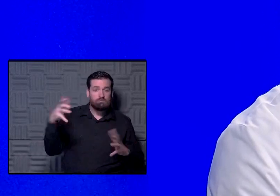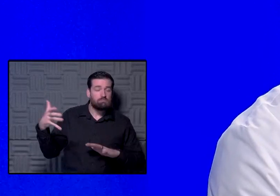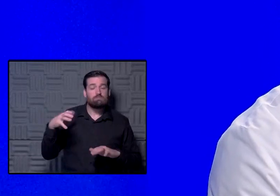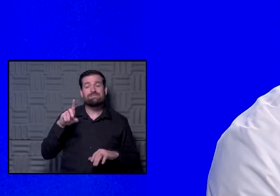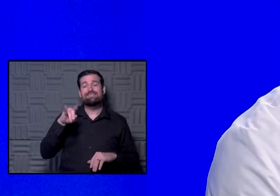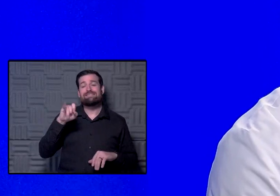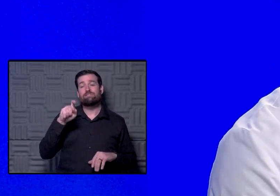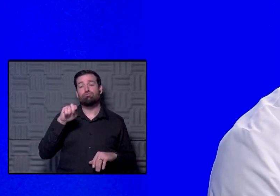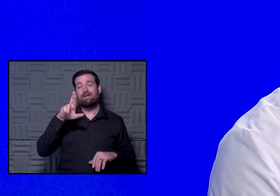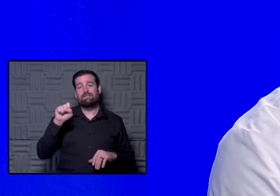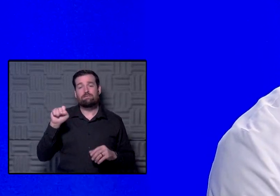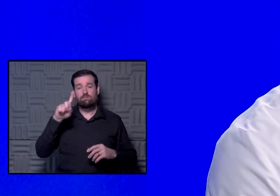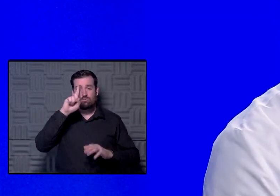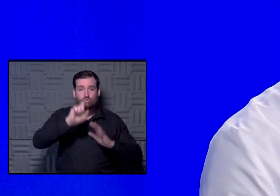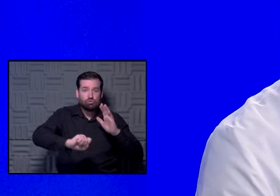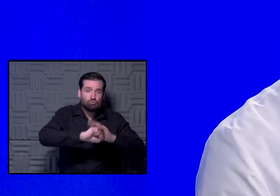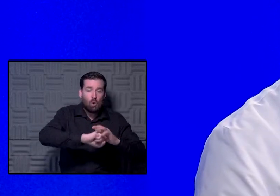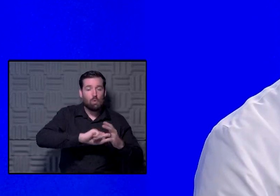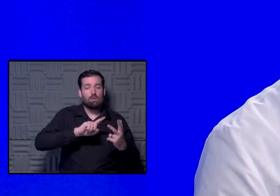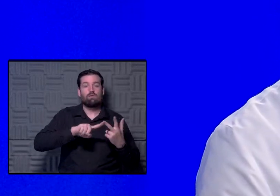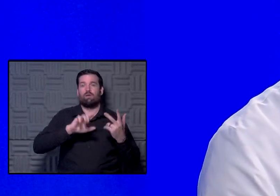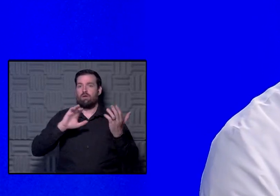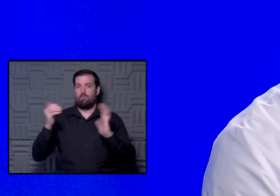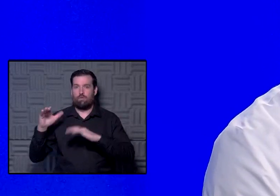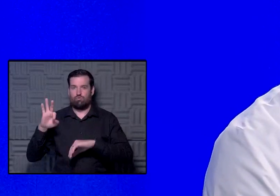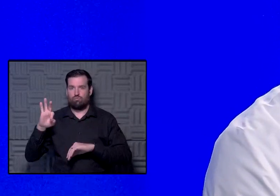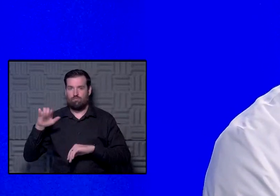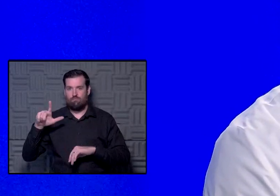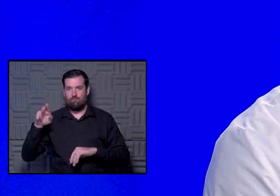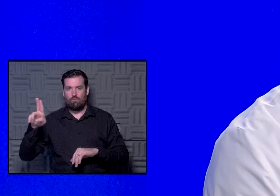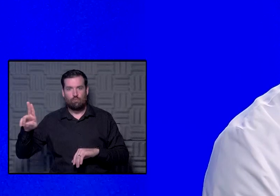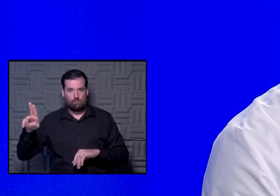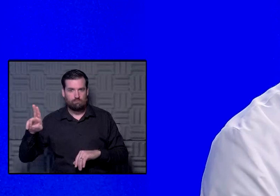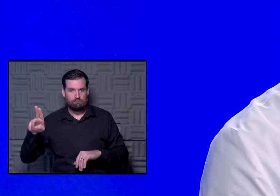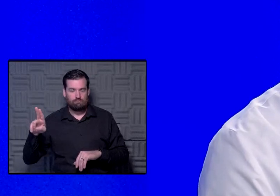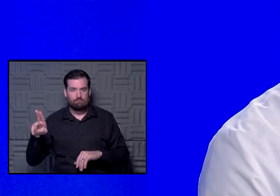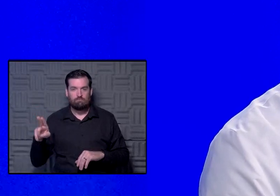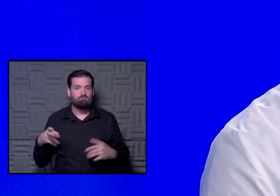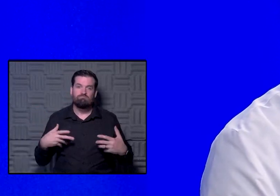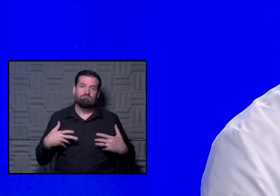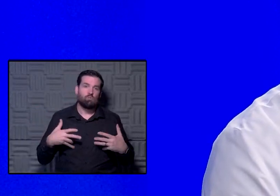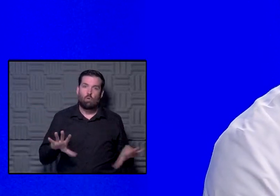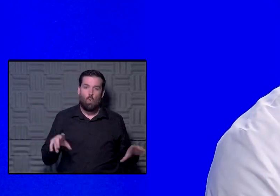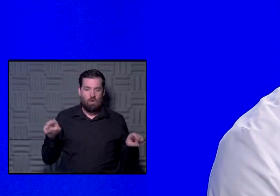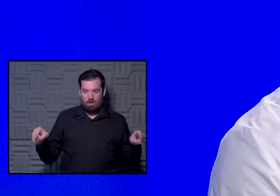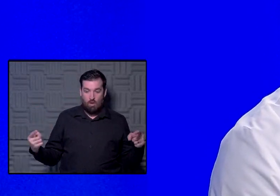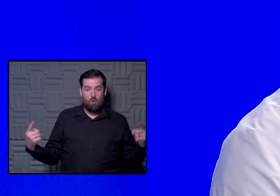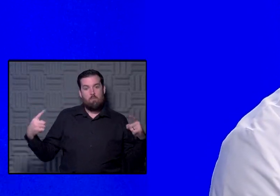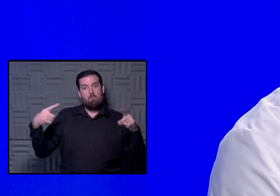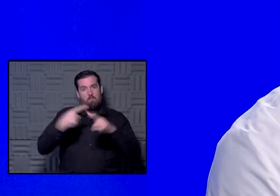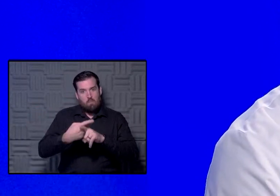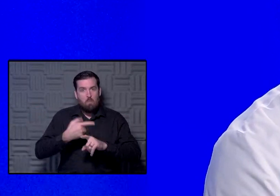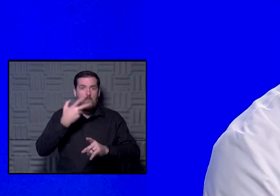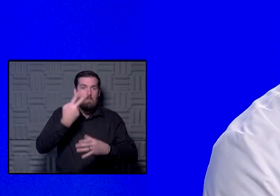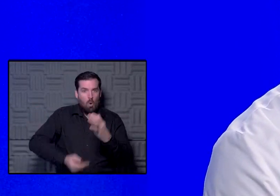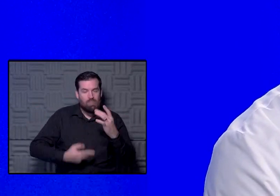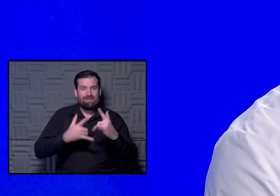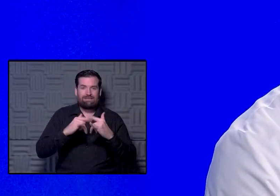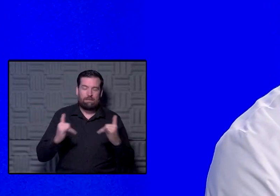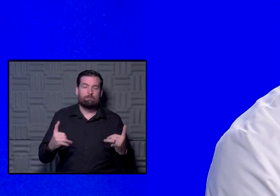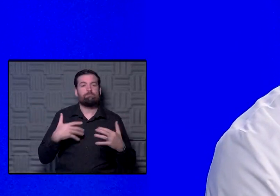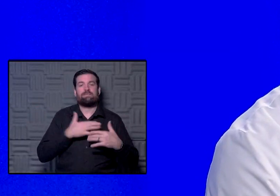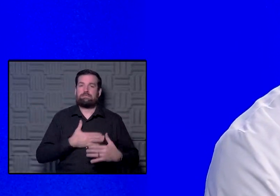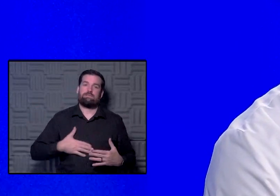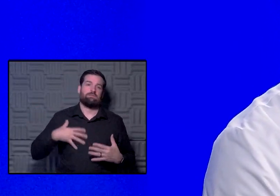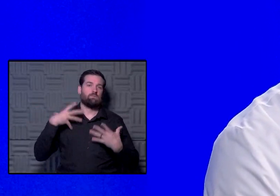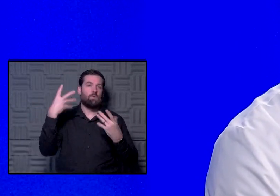syndrome, stroke, things of that nature, compared to influenza. We certainly don't want to get both of those, so please go out and get your